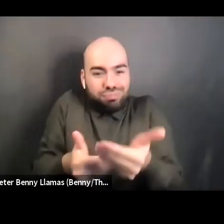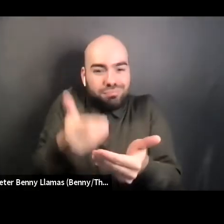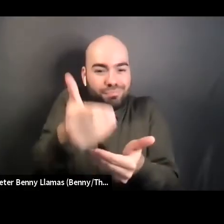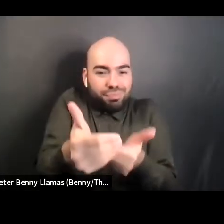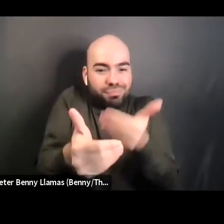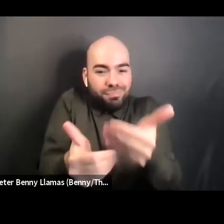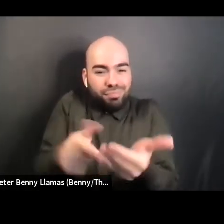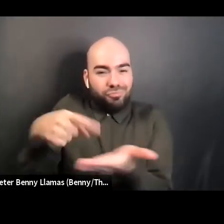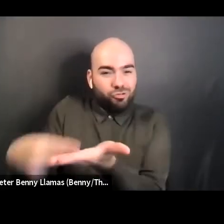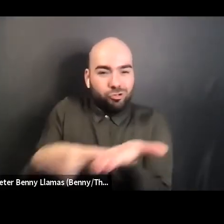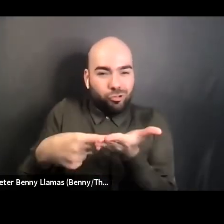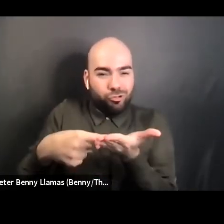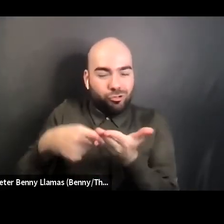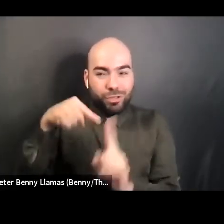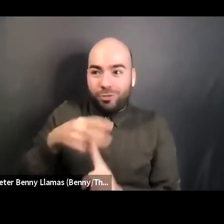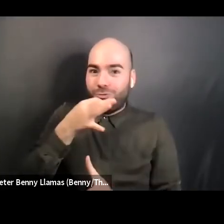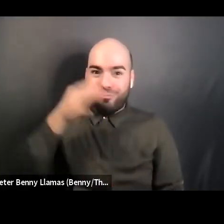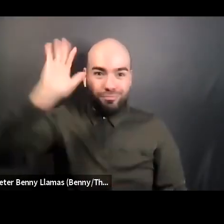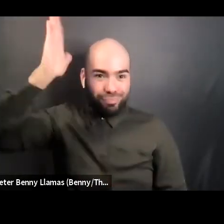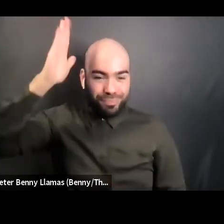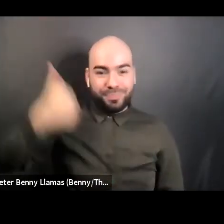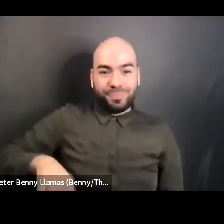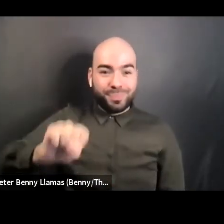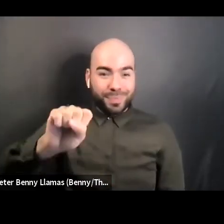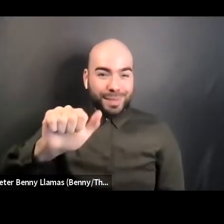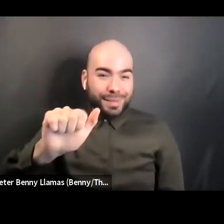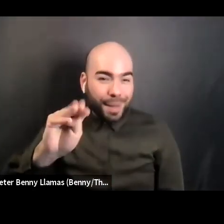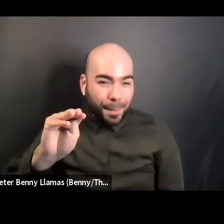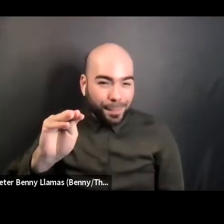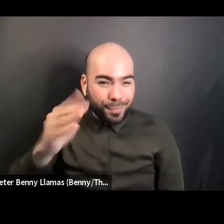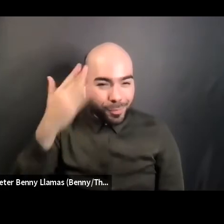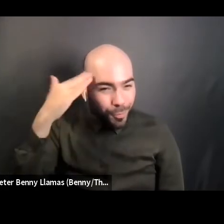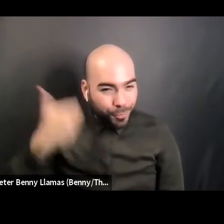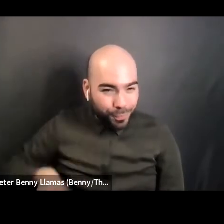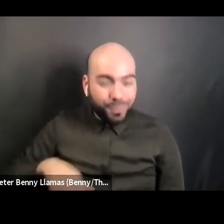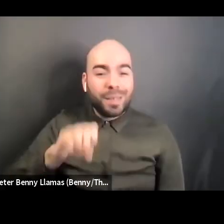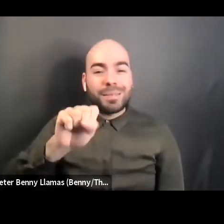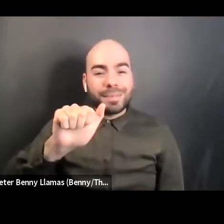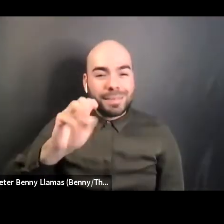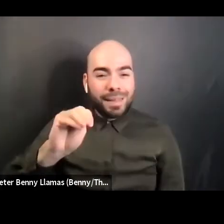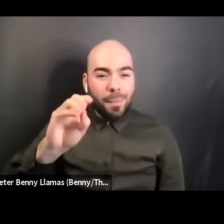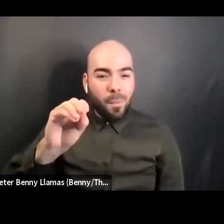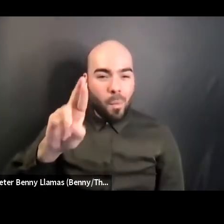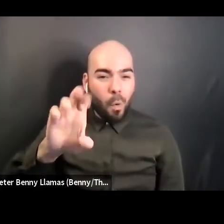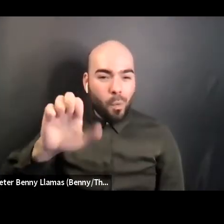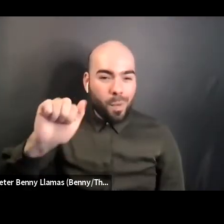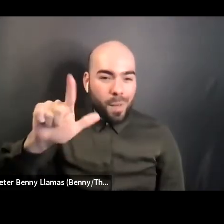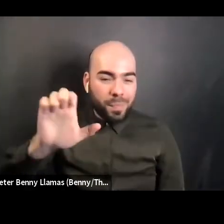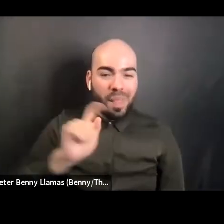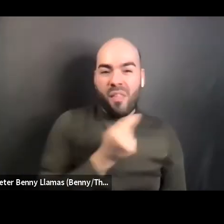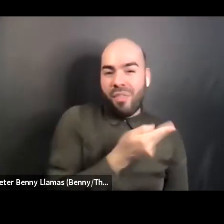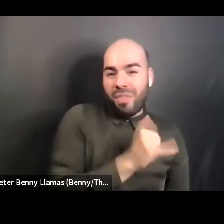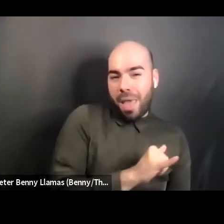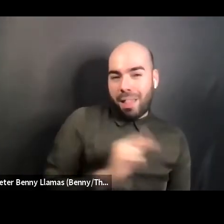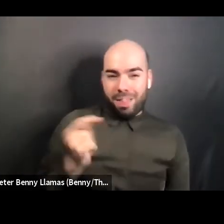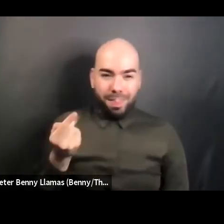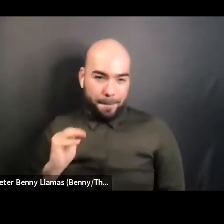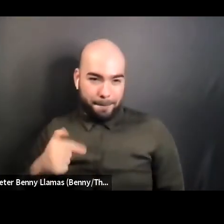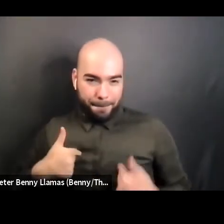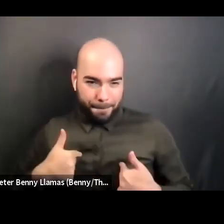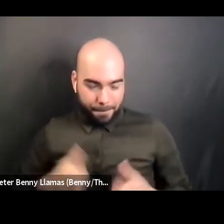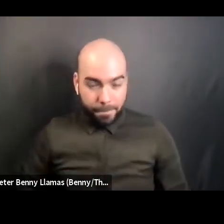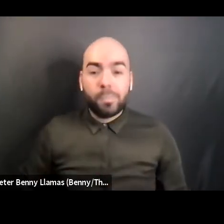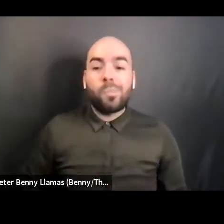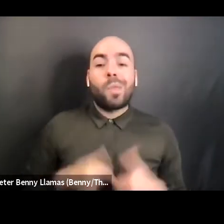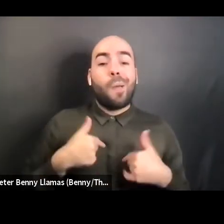plenary. My name is Sam, for those who don't know me, Sam Morielli. I use they, them pronouns, and I am the